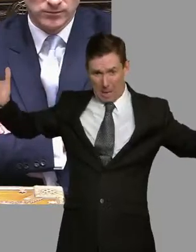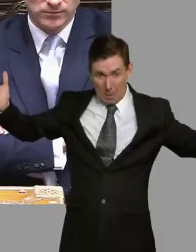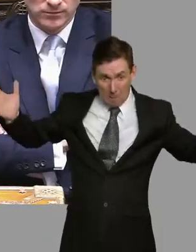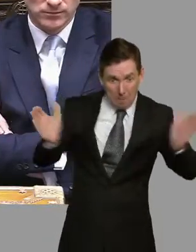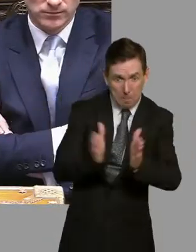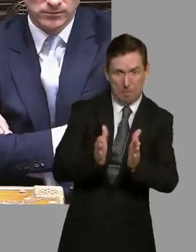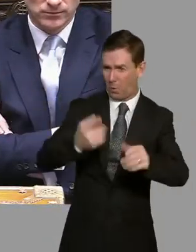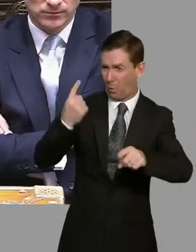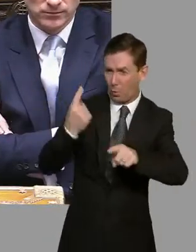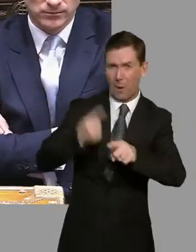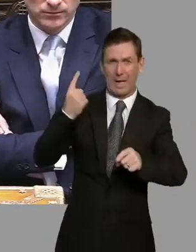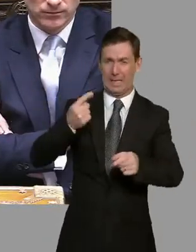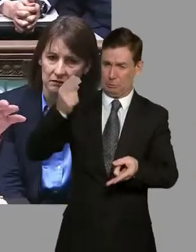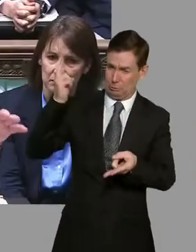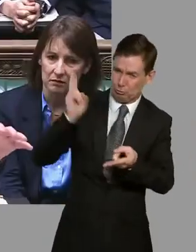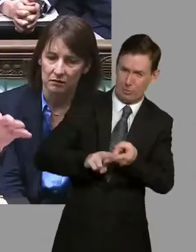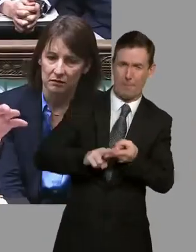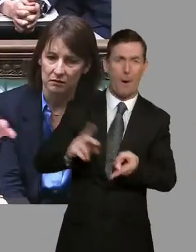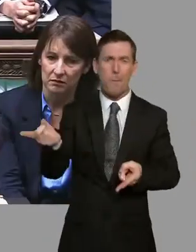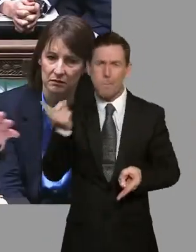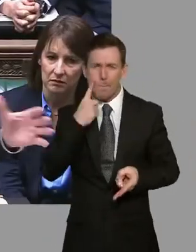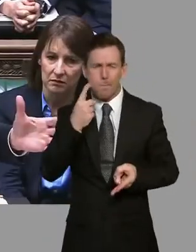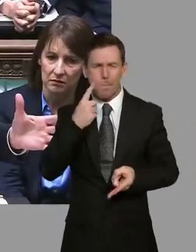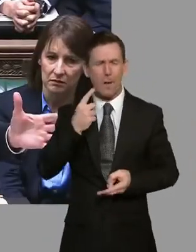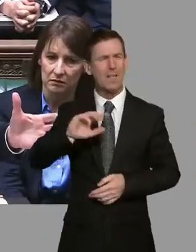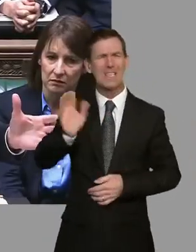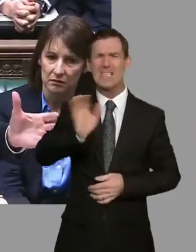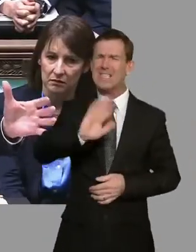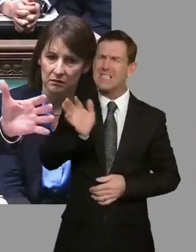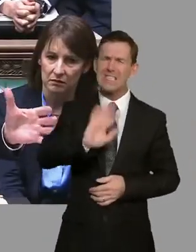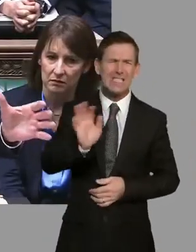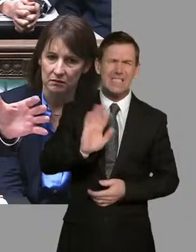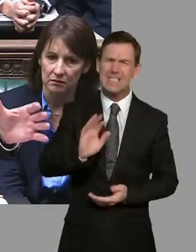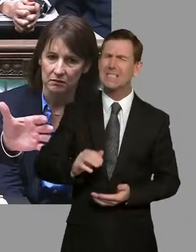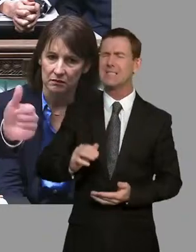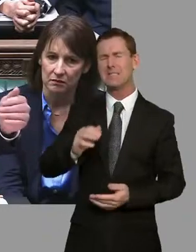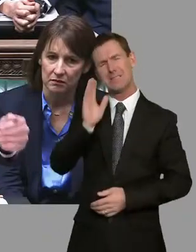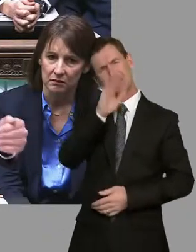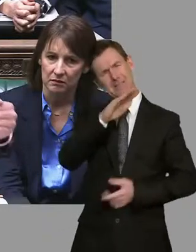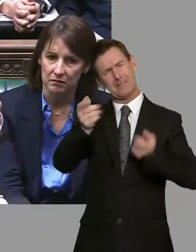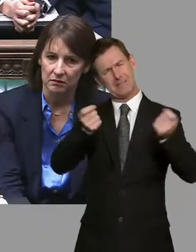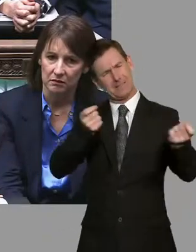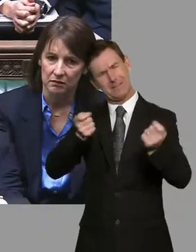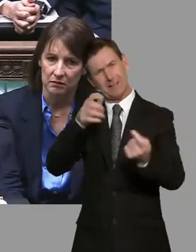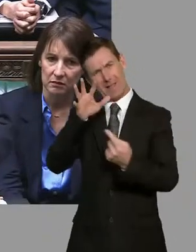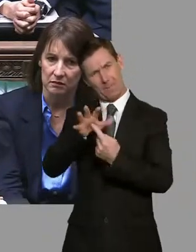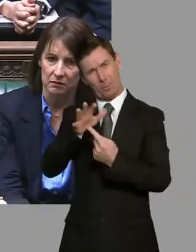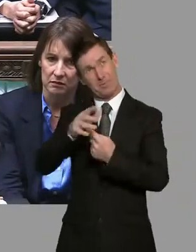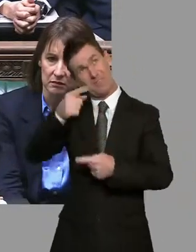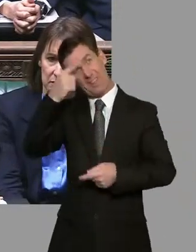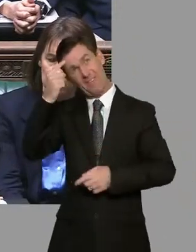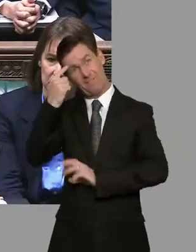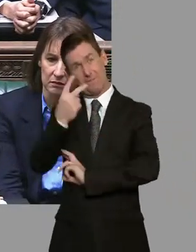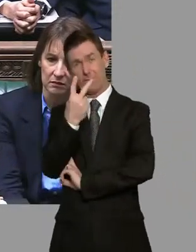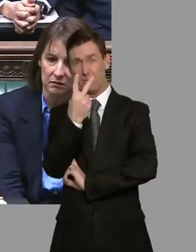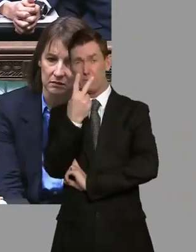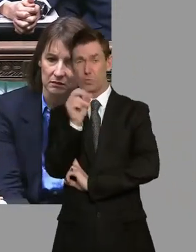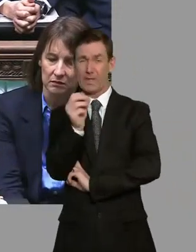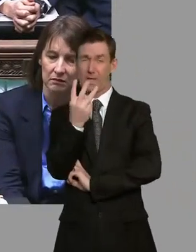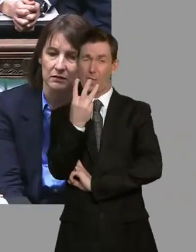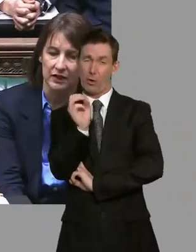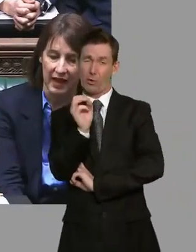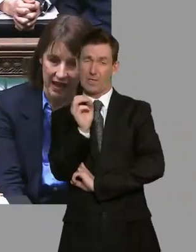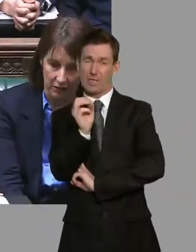Therefore, Mr. Speaker, that would take us to, let's say, 2030, 2031. The victims that I've spoken to